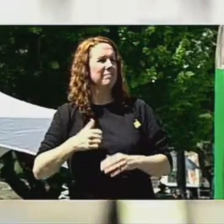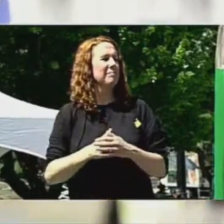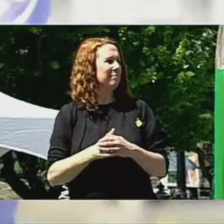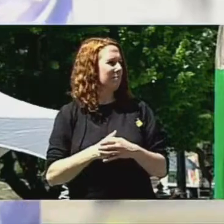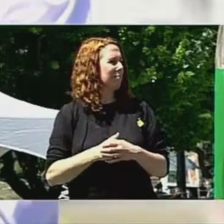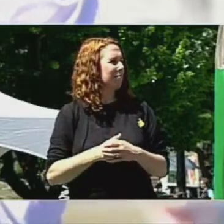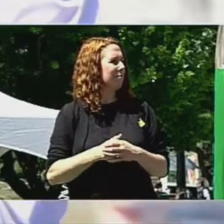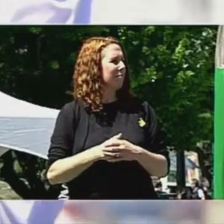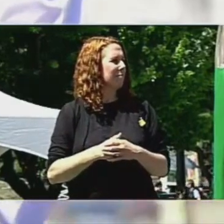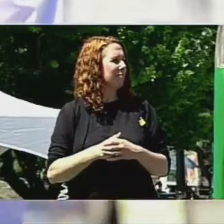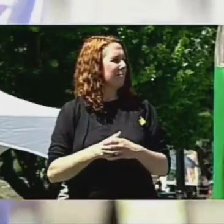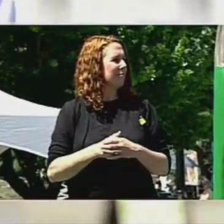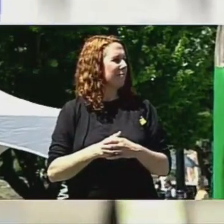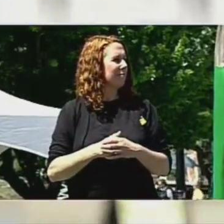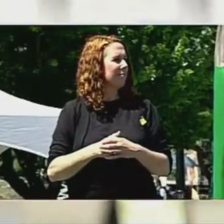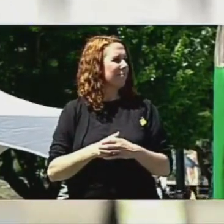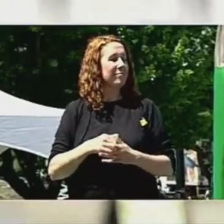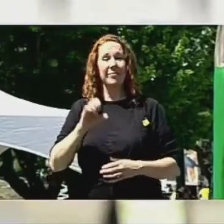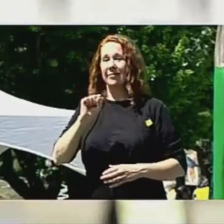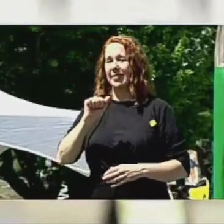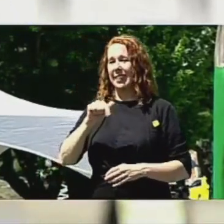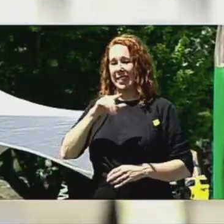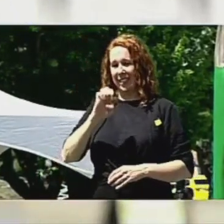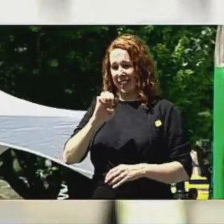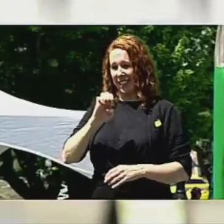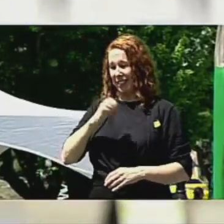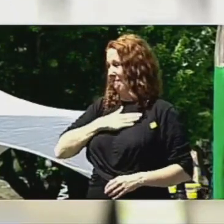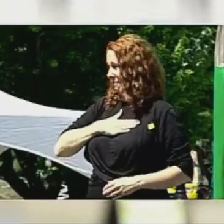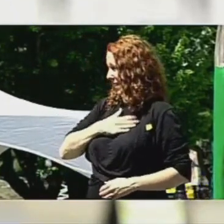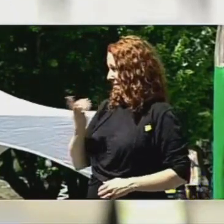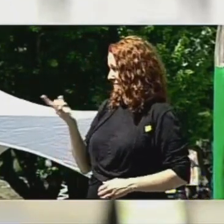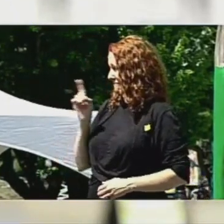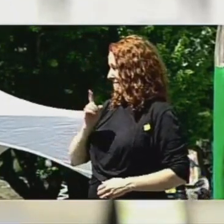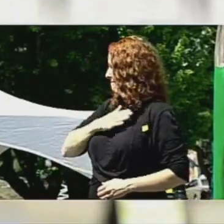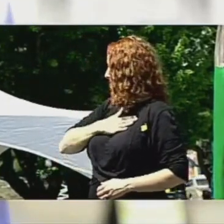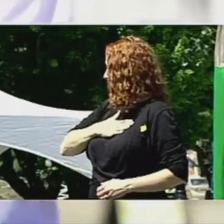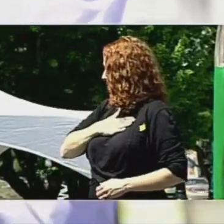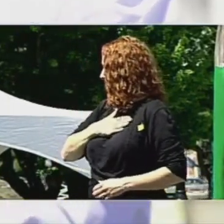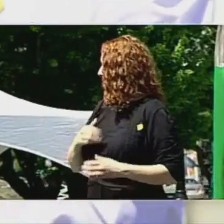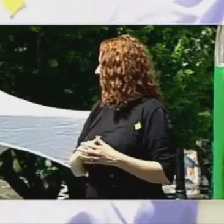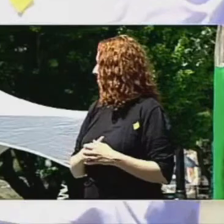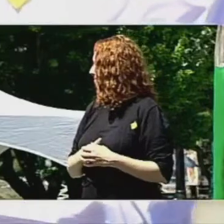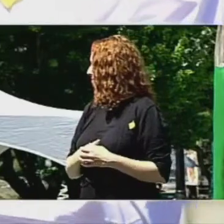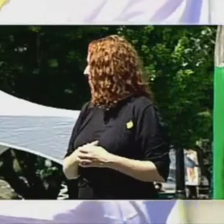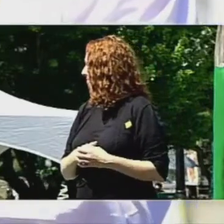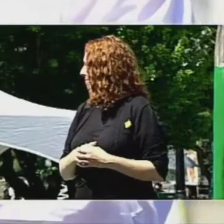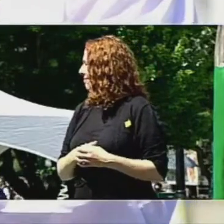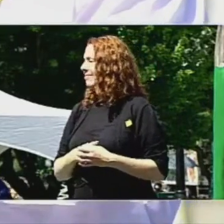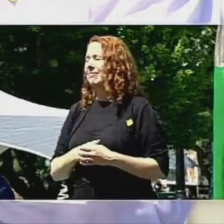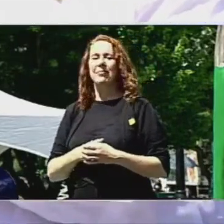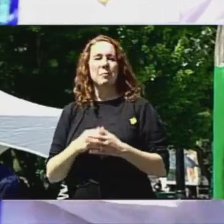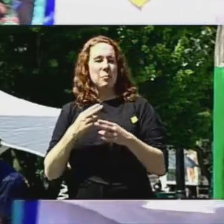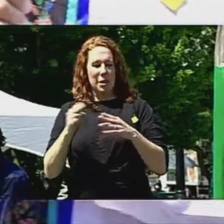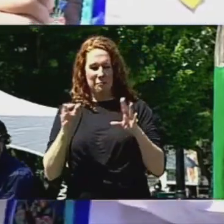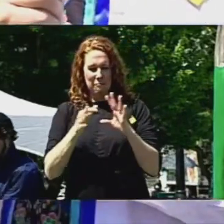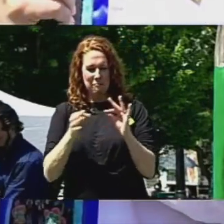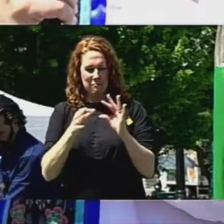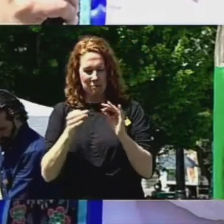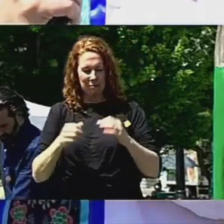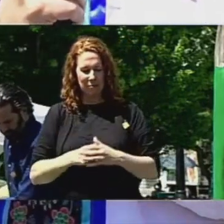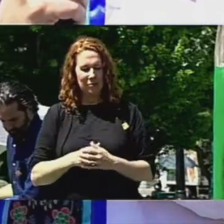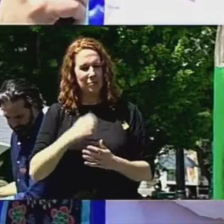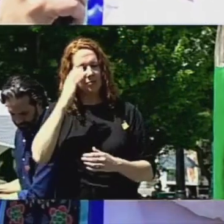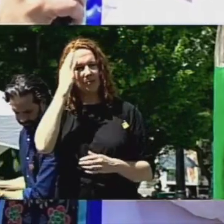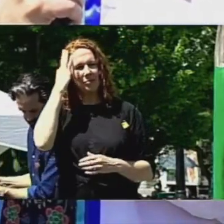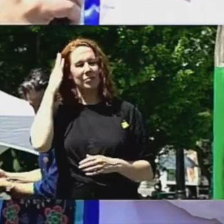just going to ask Sage Lessert if she would be willing to come up and say a few words and share a